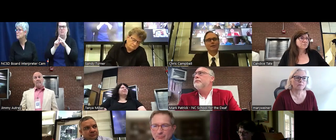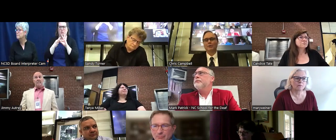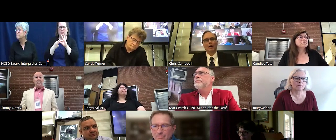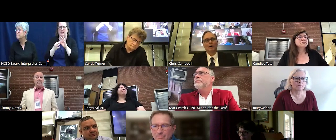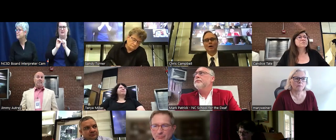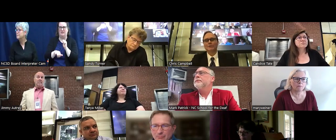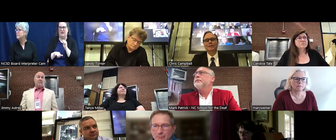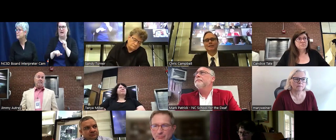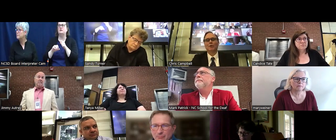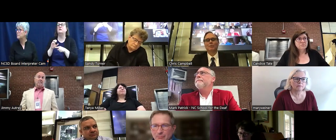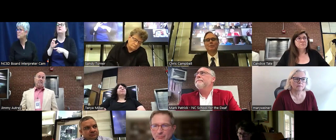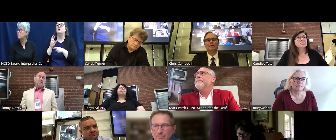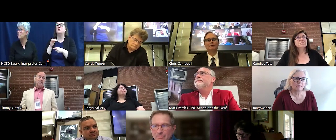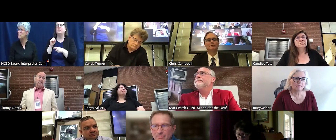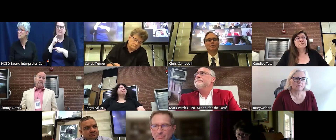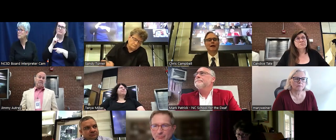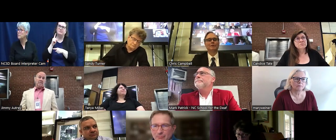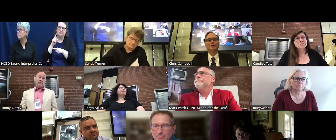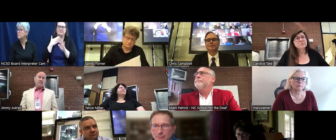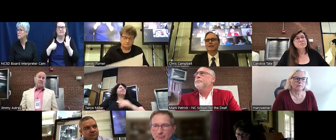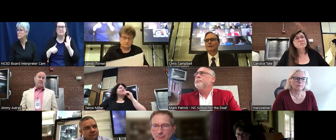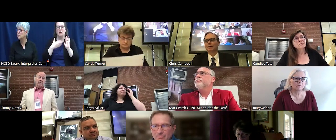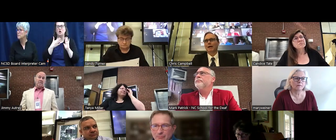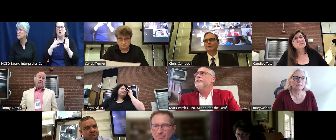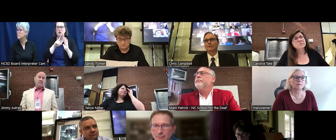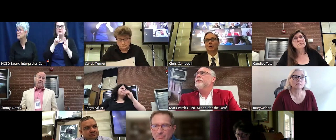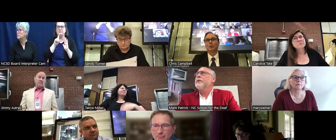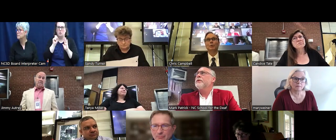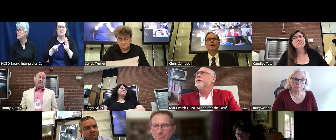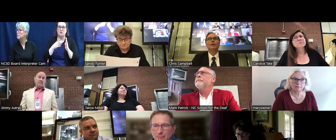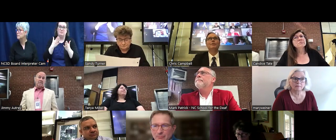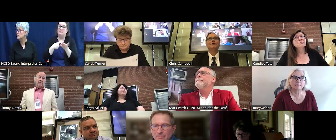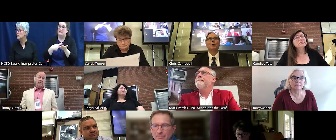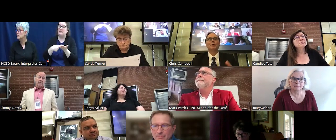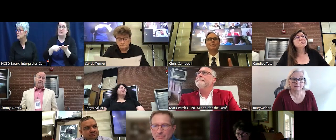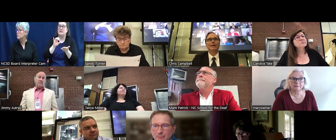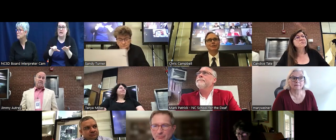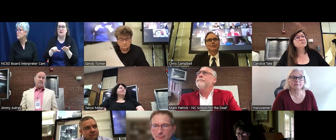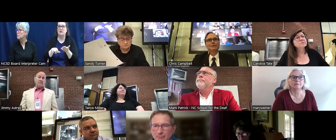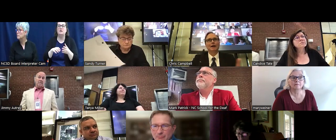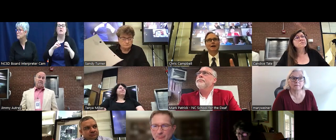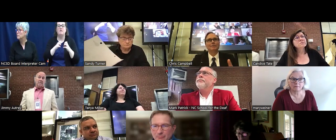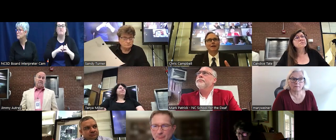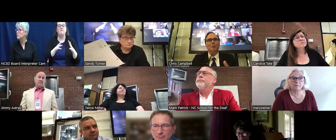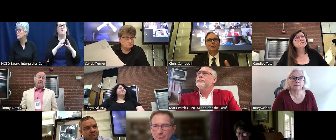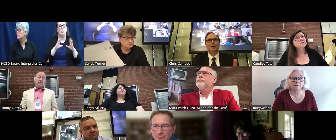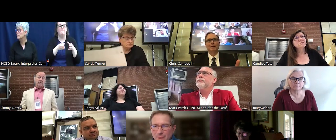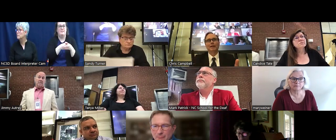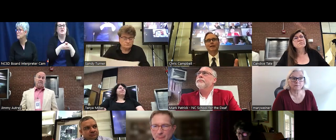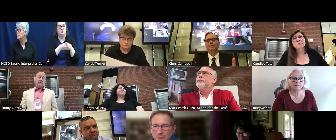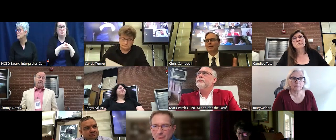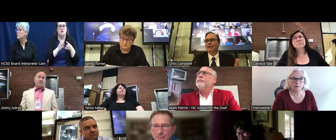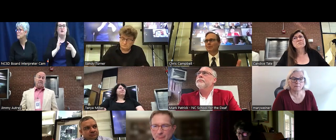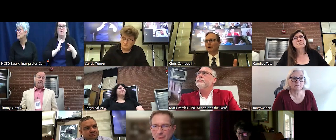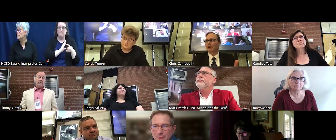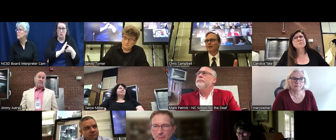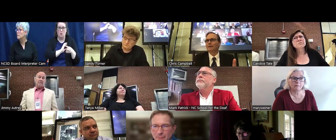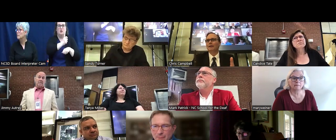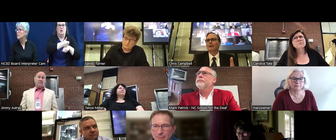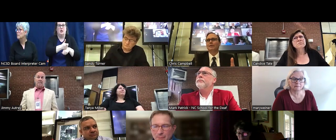Another great question, and one we might want to have a little discussion about. So the formation of a board committee, keep